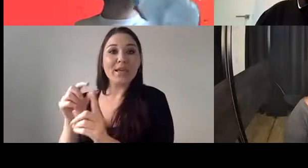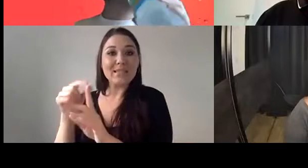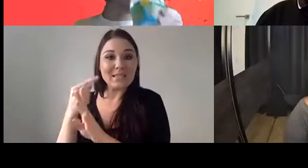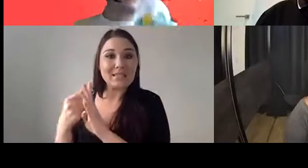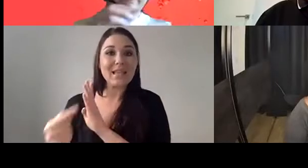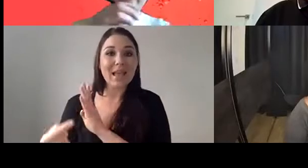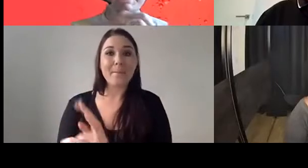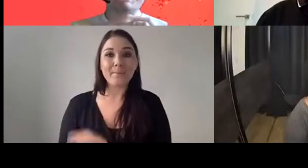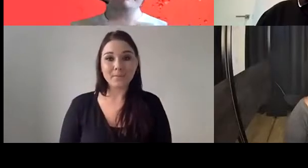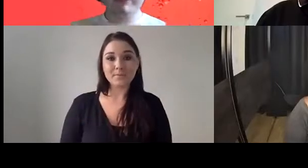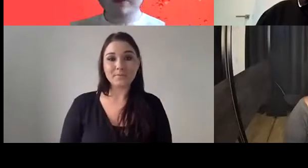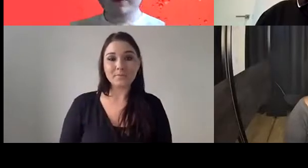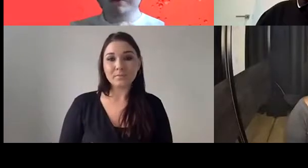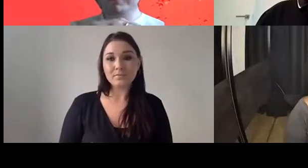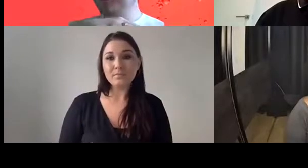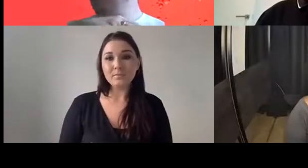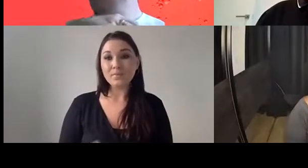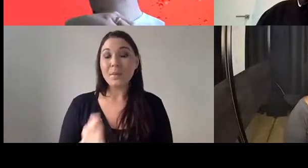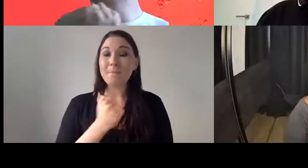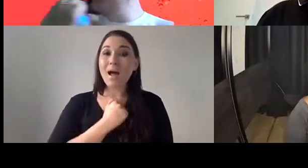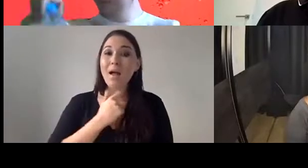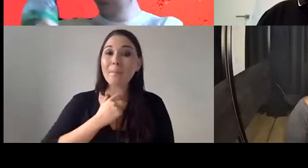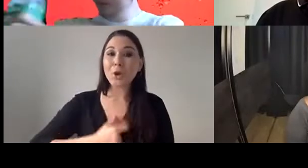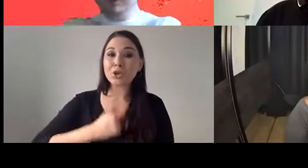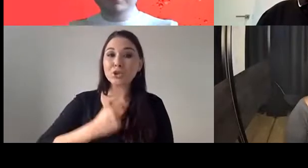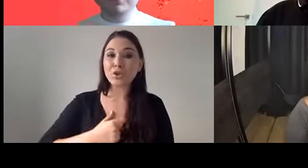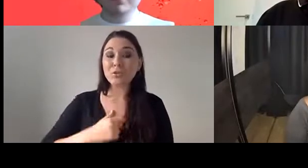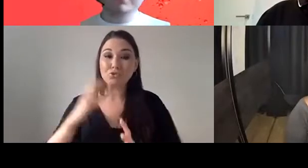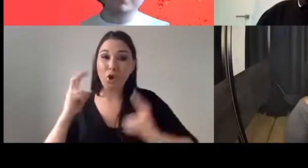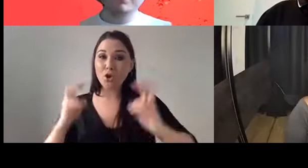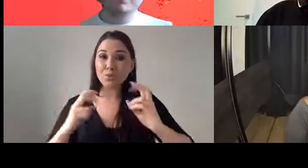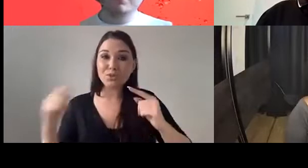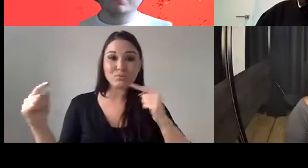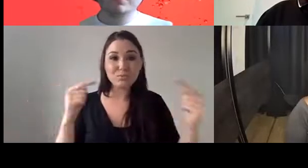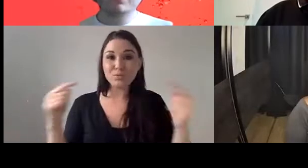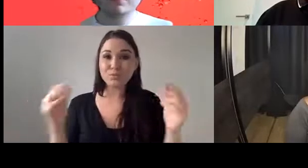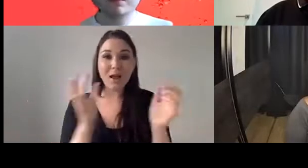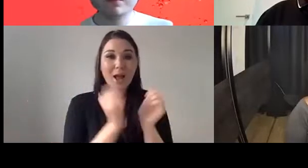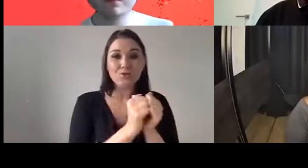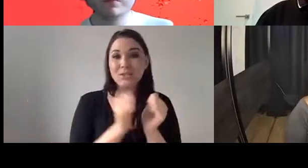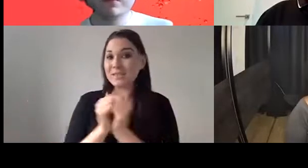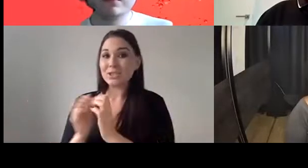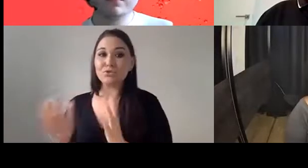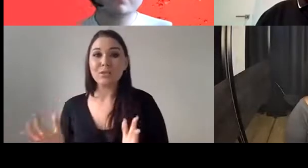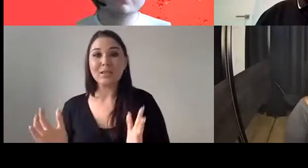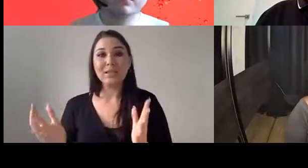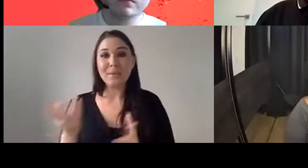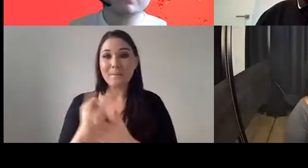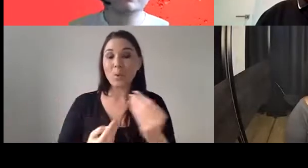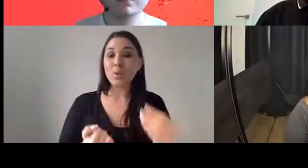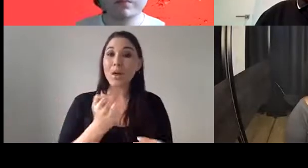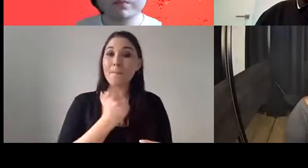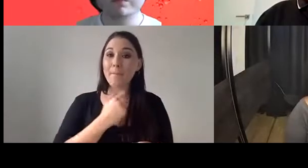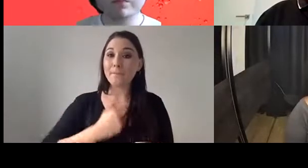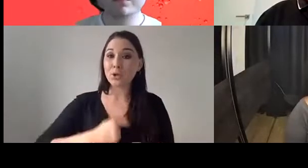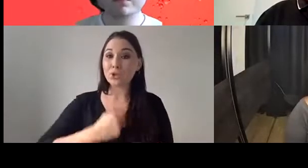arguments for both. My personal opinion, and I was born with a rare neuromuscular disability.